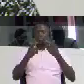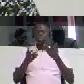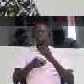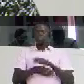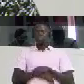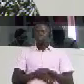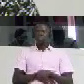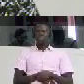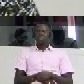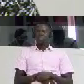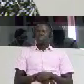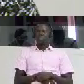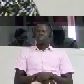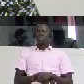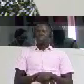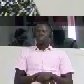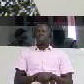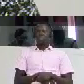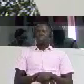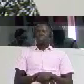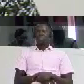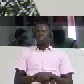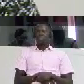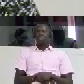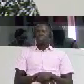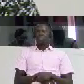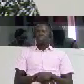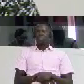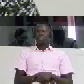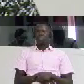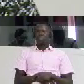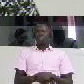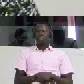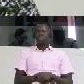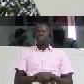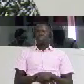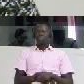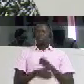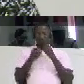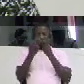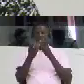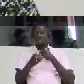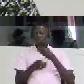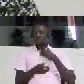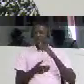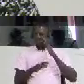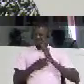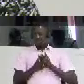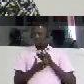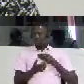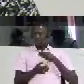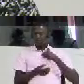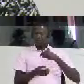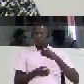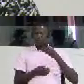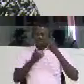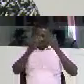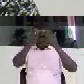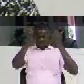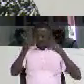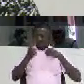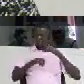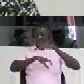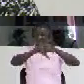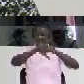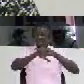I had just said that I believe that he's not literate in English, but he is educated in Arabic. mu ne